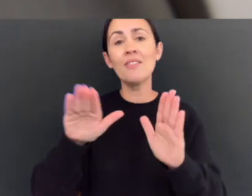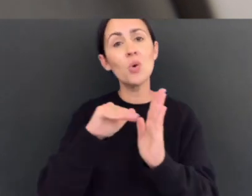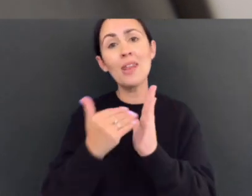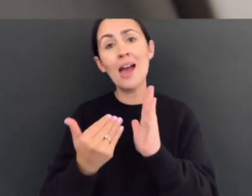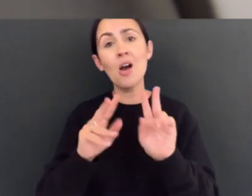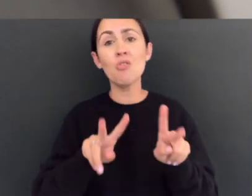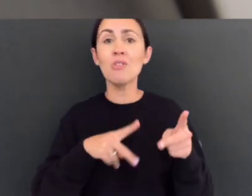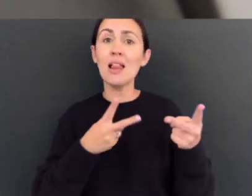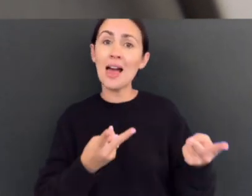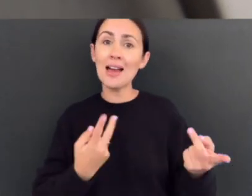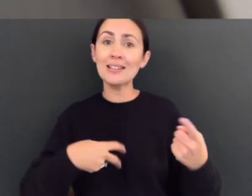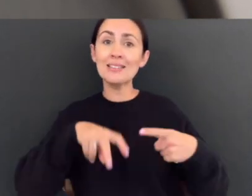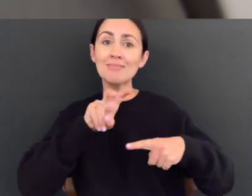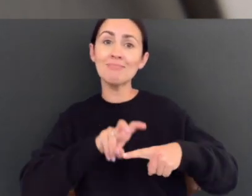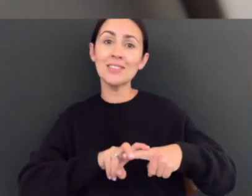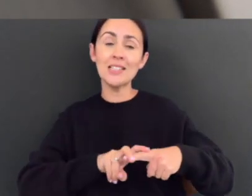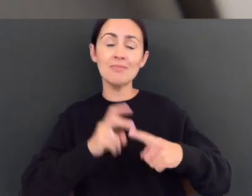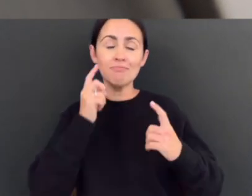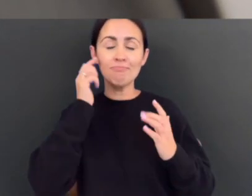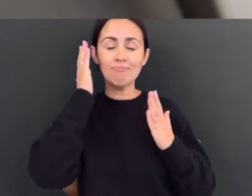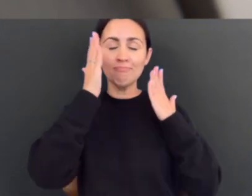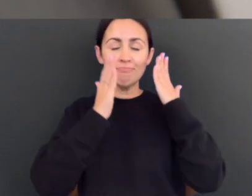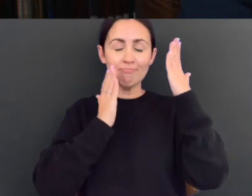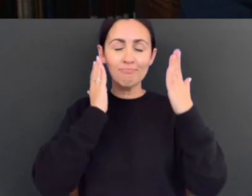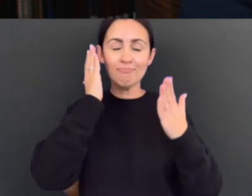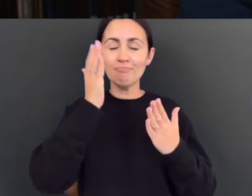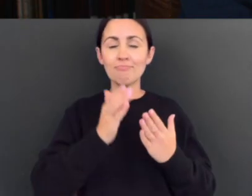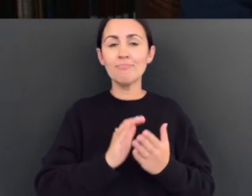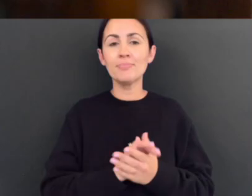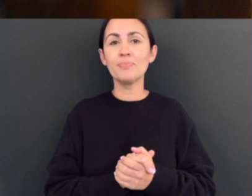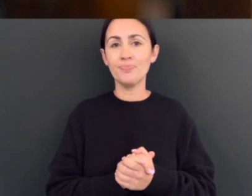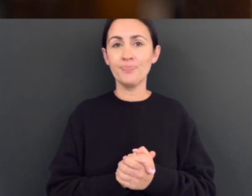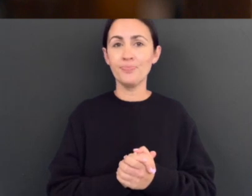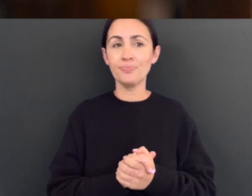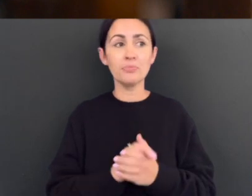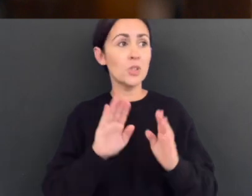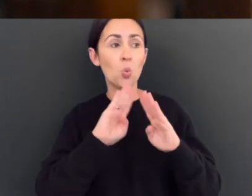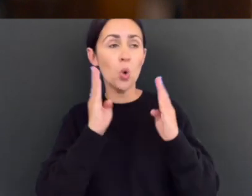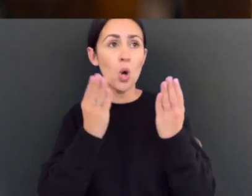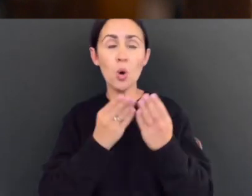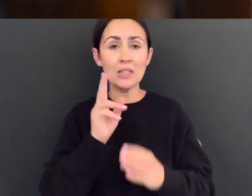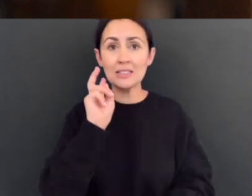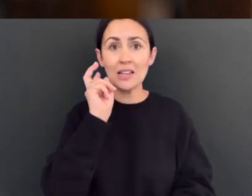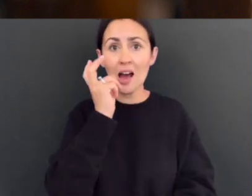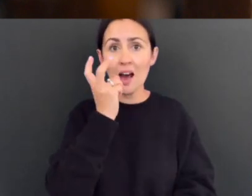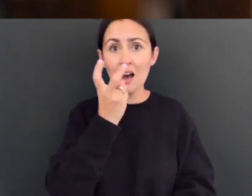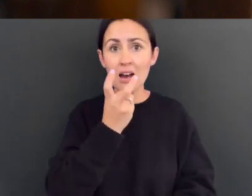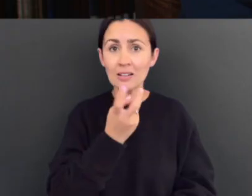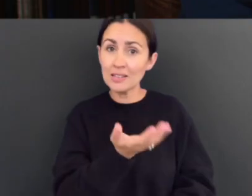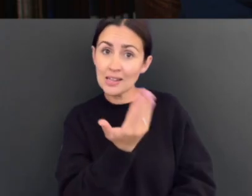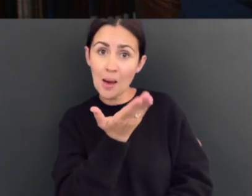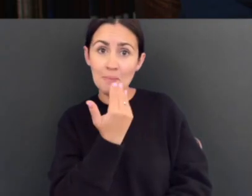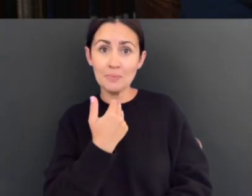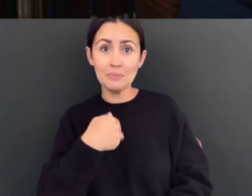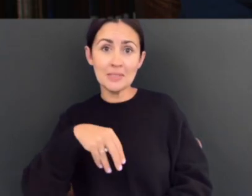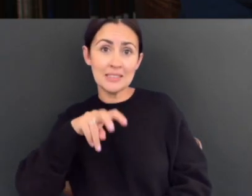become a child again. Is there not enough darkness in the world? Come, sit by the fire.